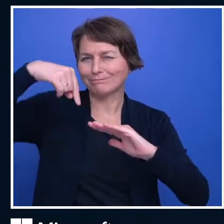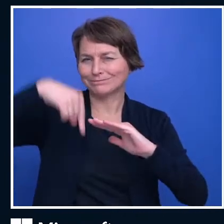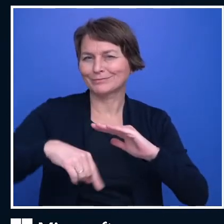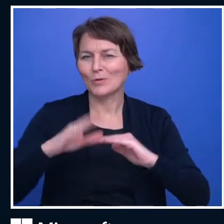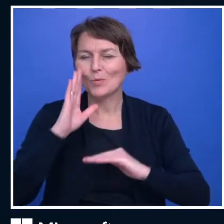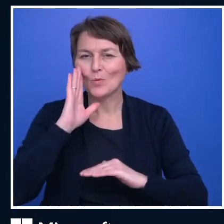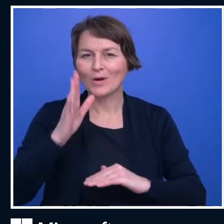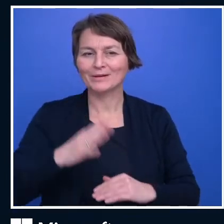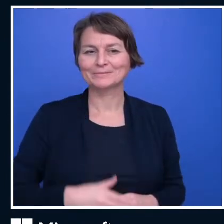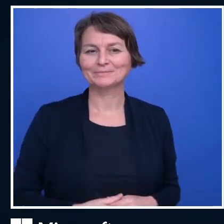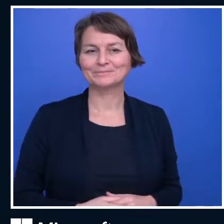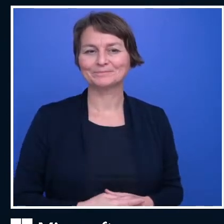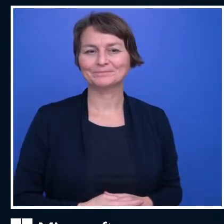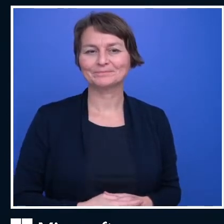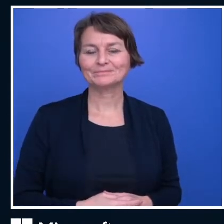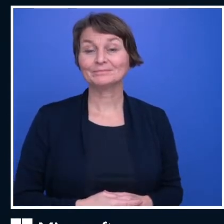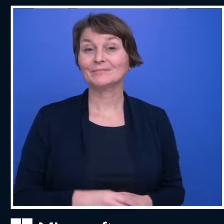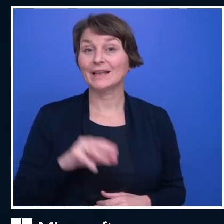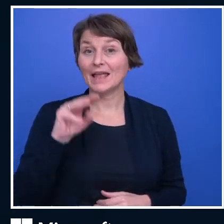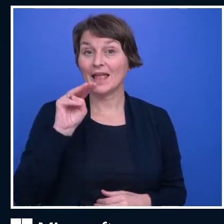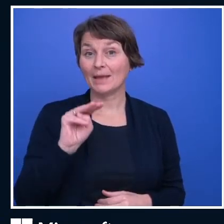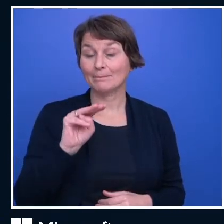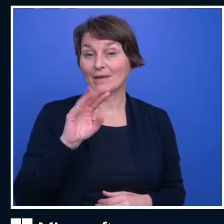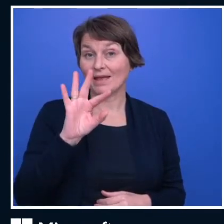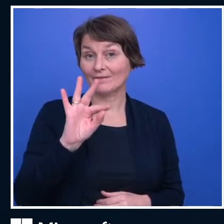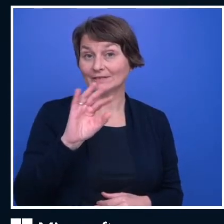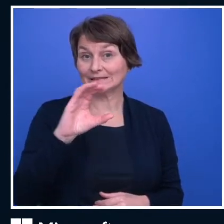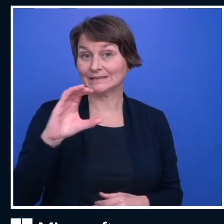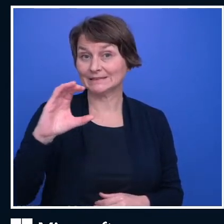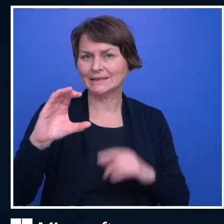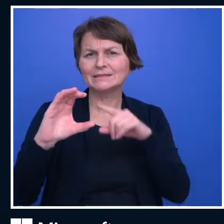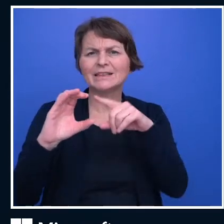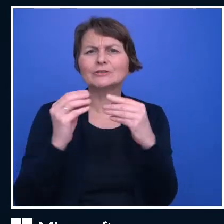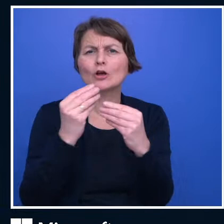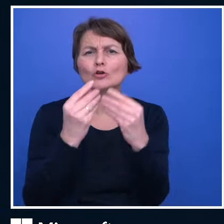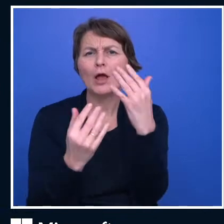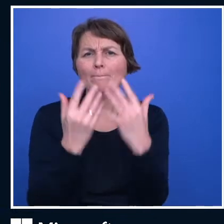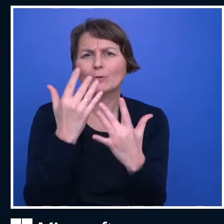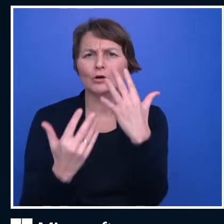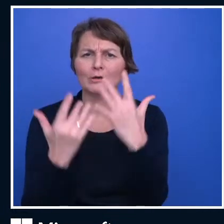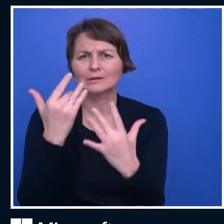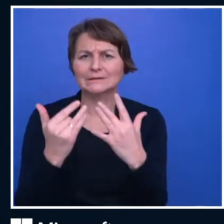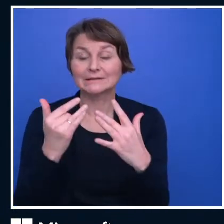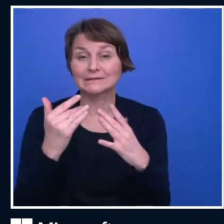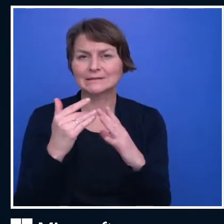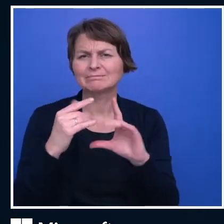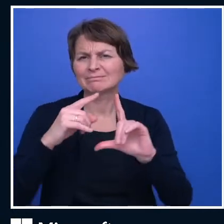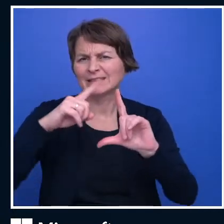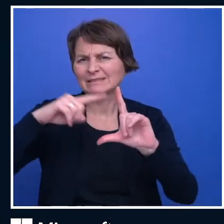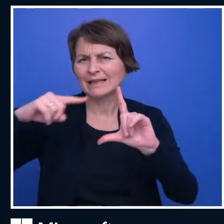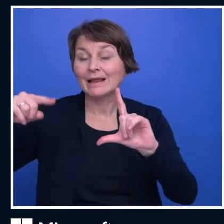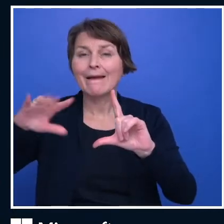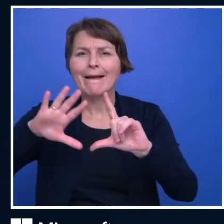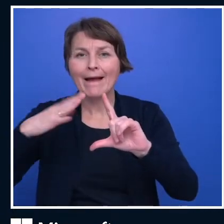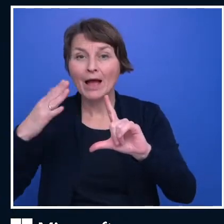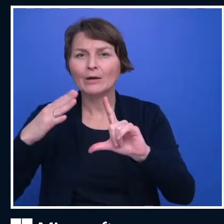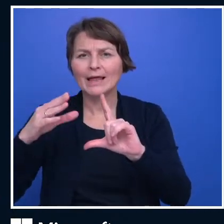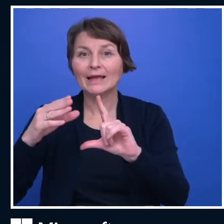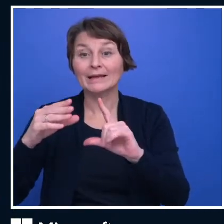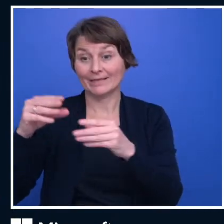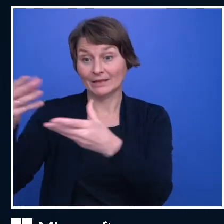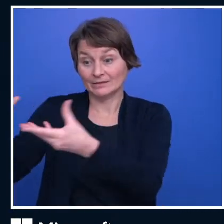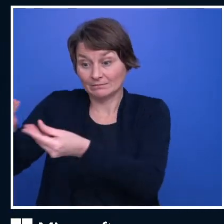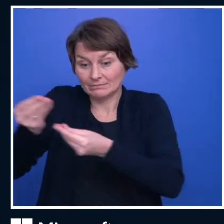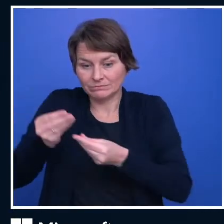these MFCCs are the numerical data which we'll be using as an input to our neural networks. And when we talk